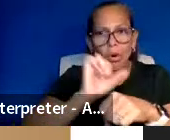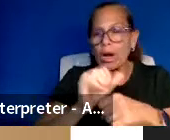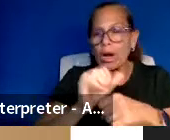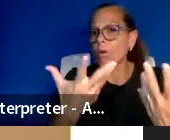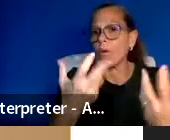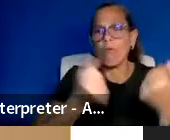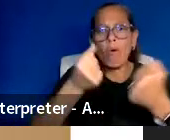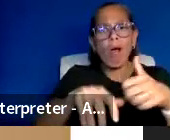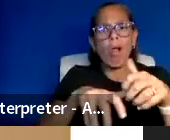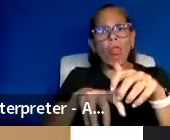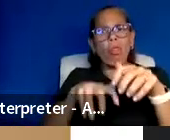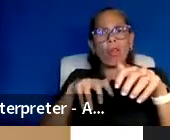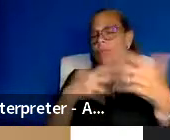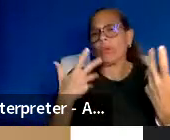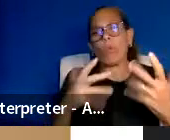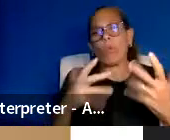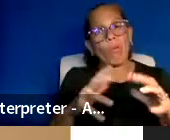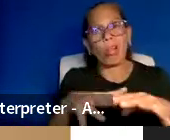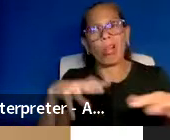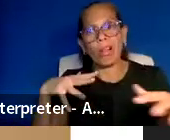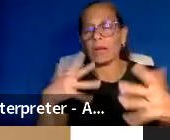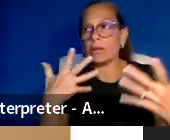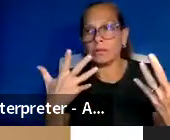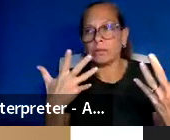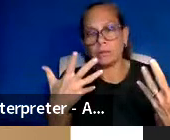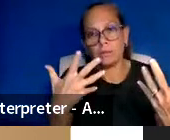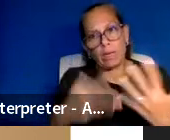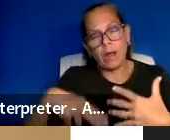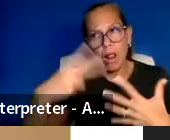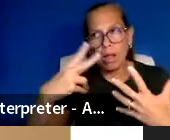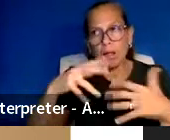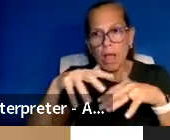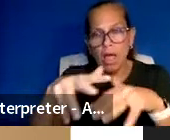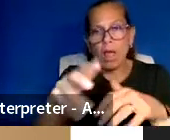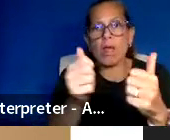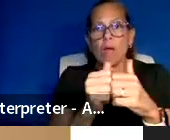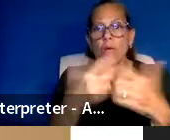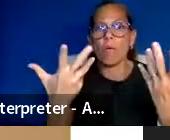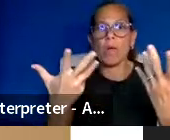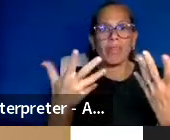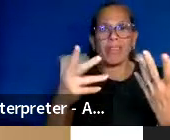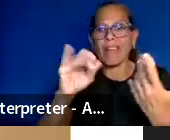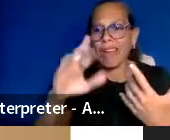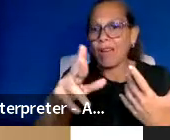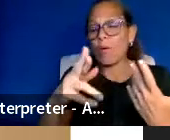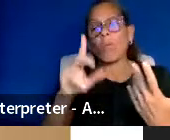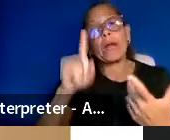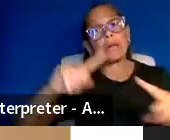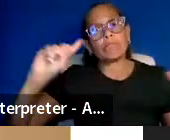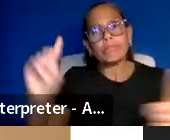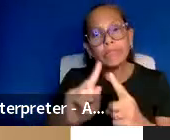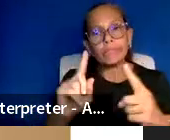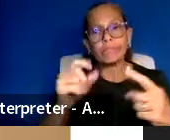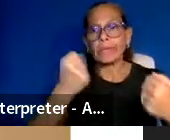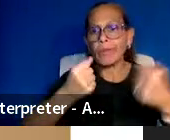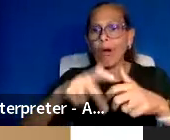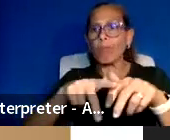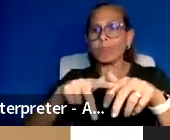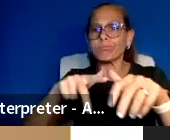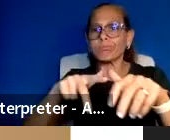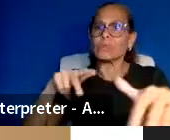in order to address asthma rates and high volumes of dealing with air quality, we need to have modes